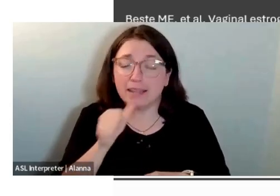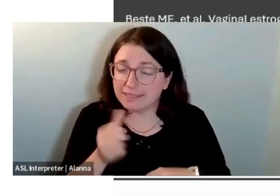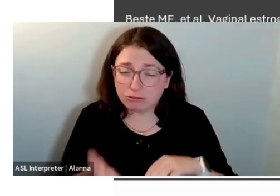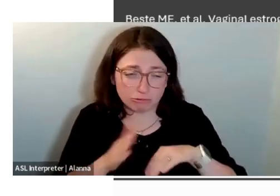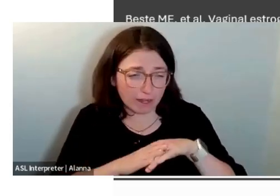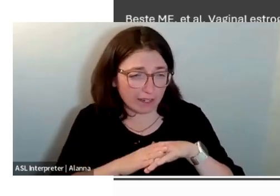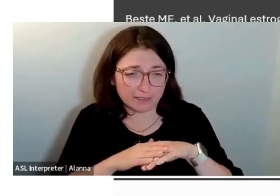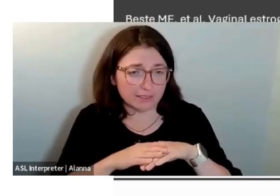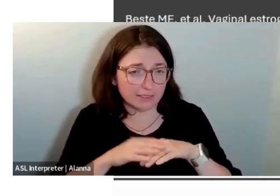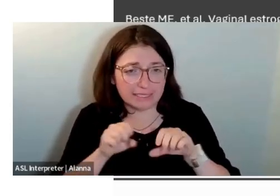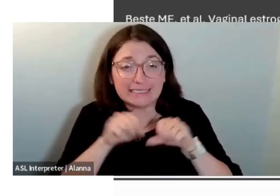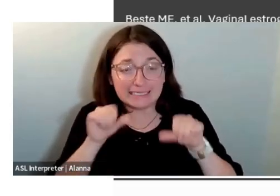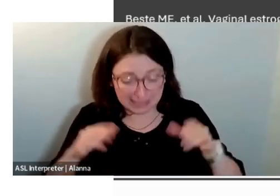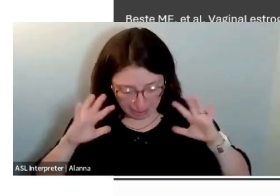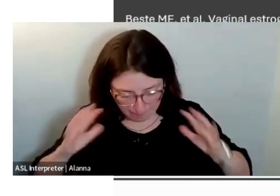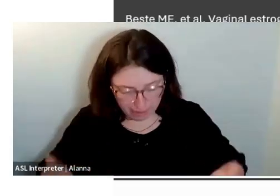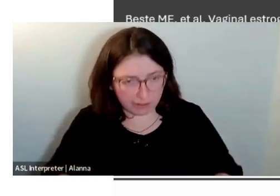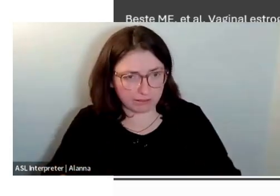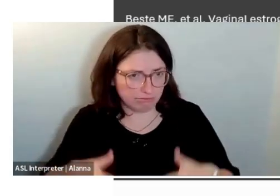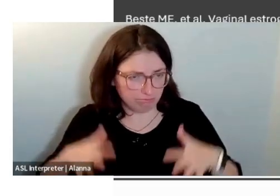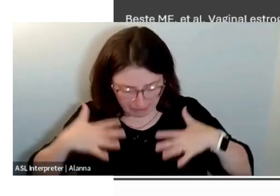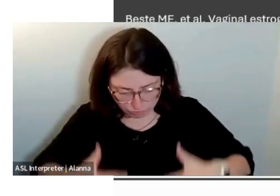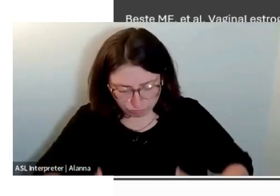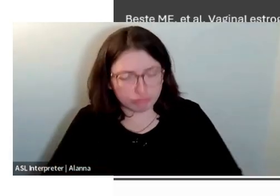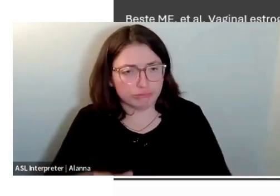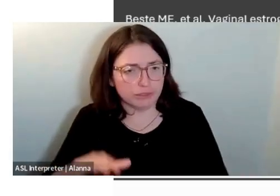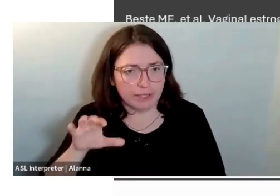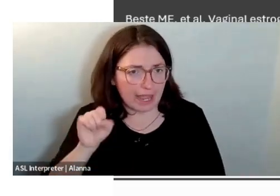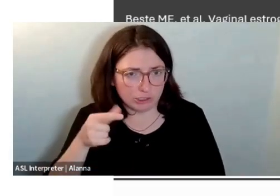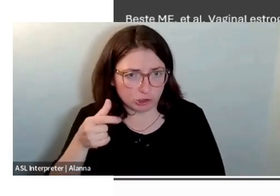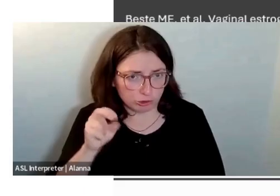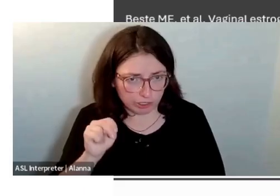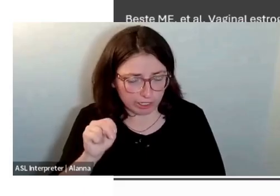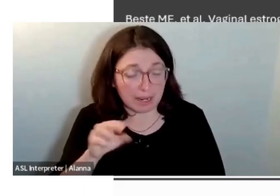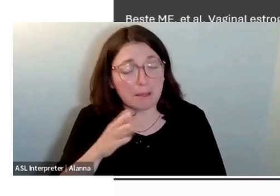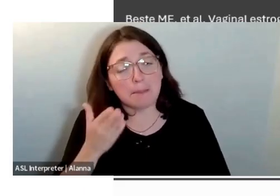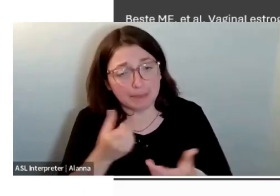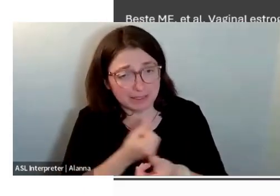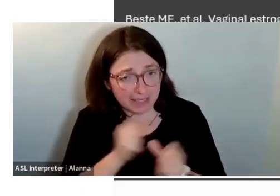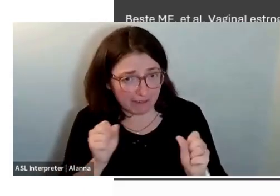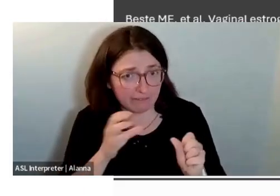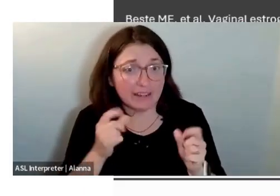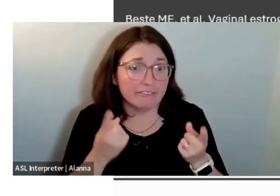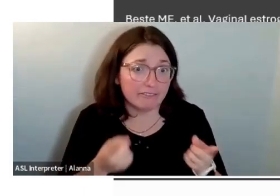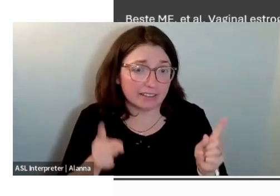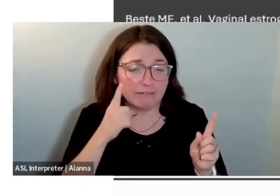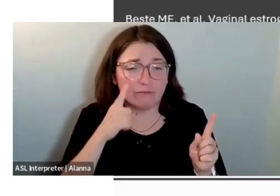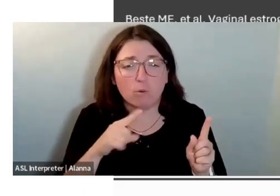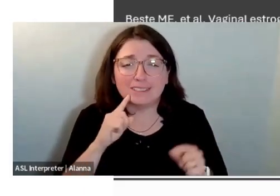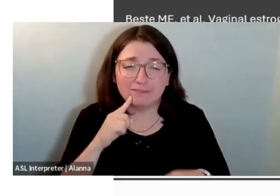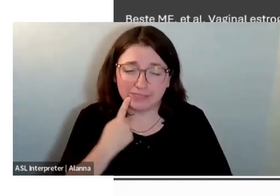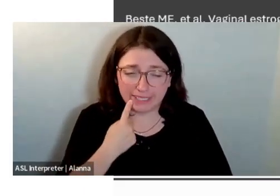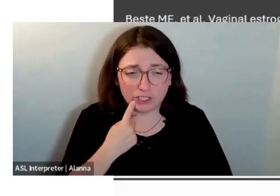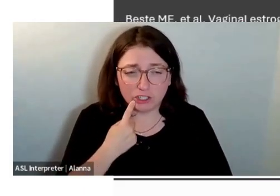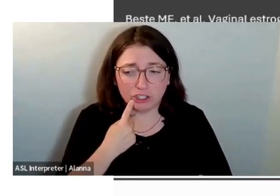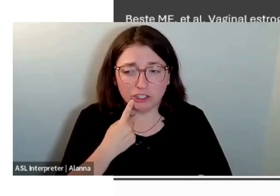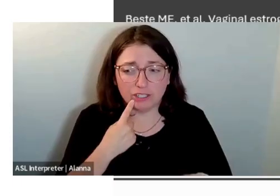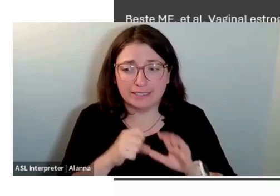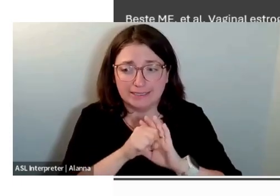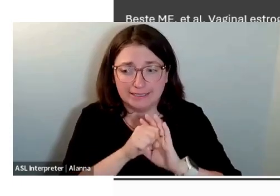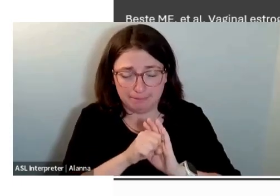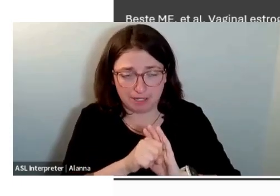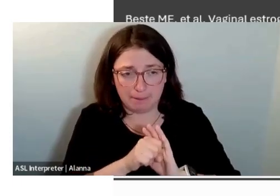levels in women on aromatase inhibitors and may be safe and effective for severe